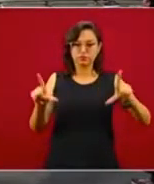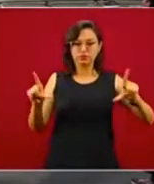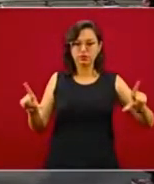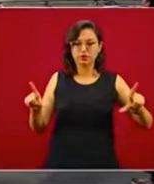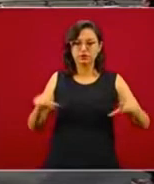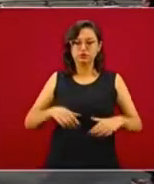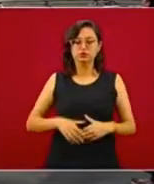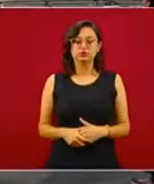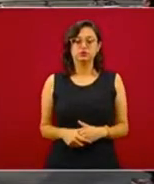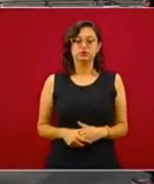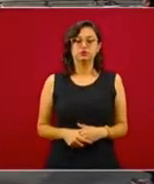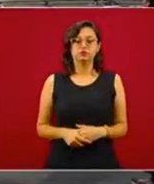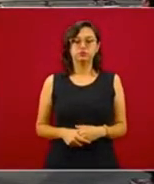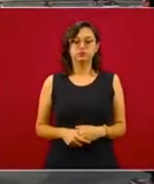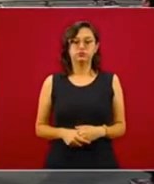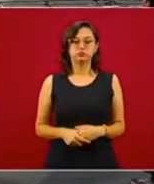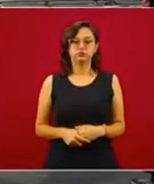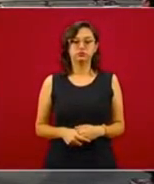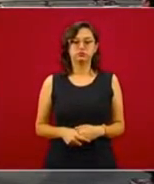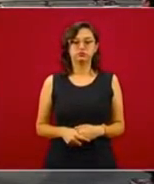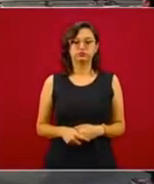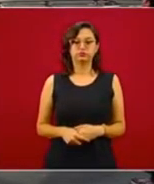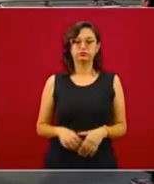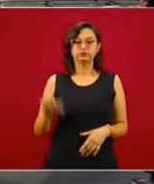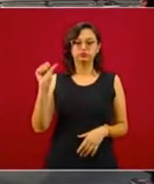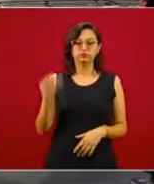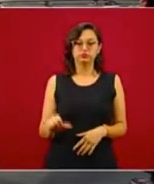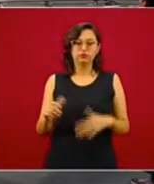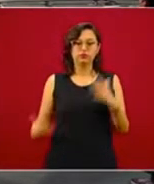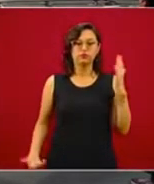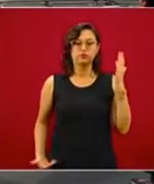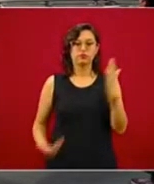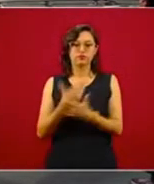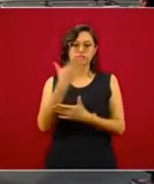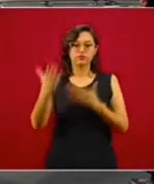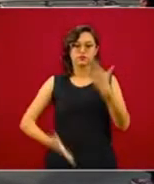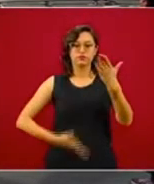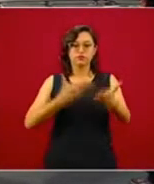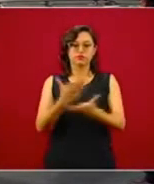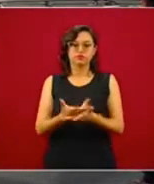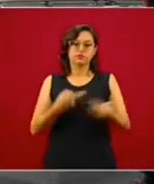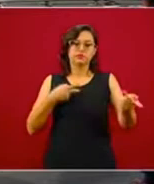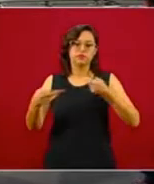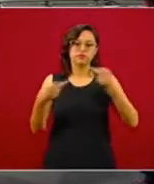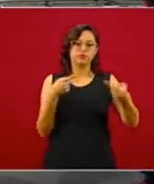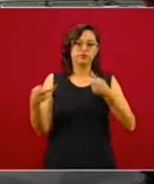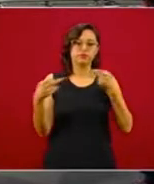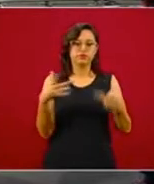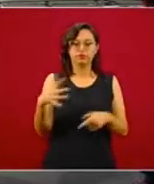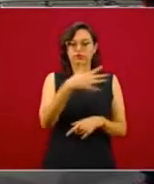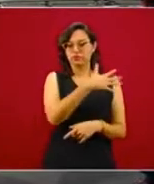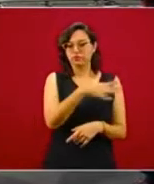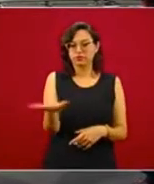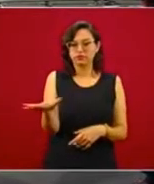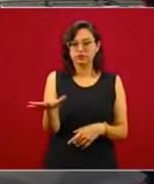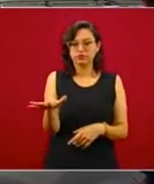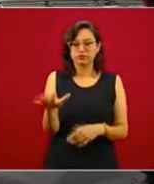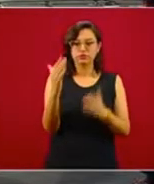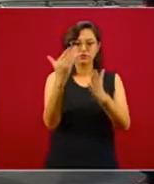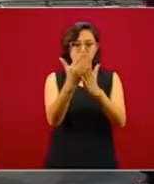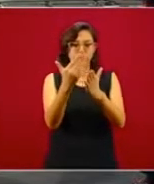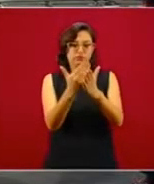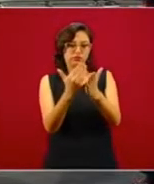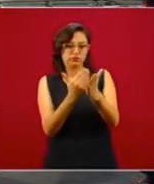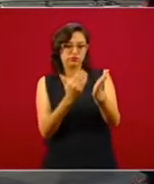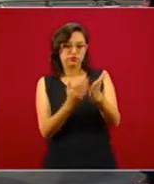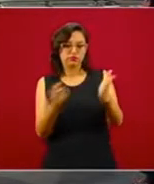Please, could you please zoom in? This morning we presented the overall